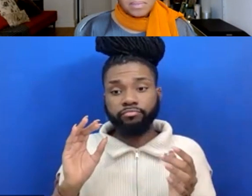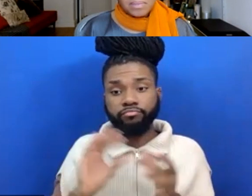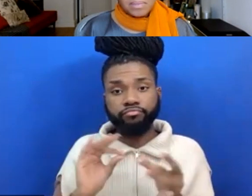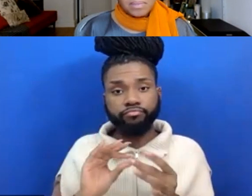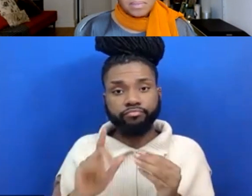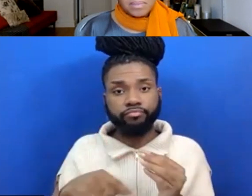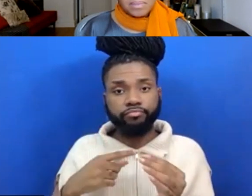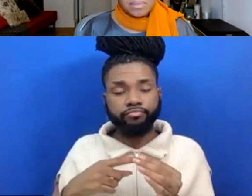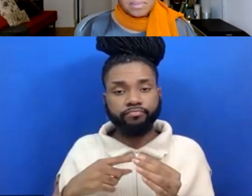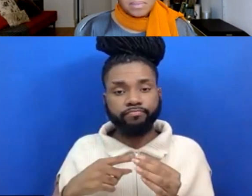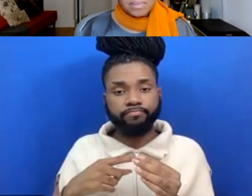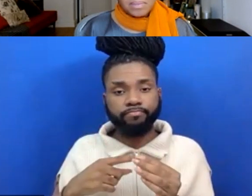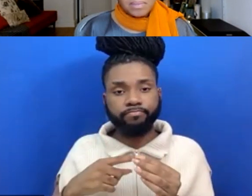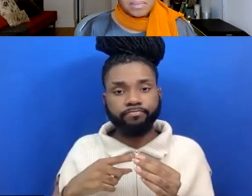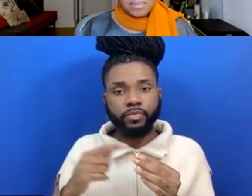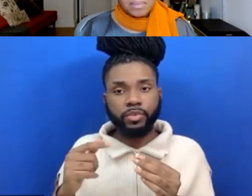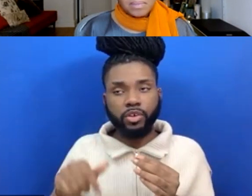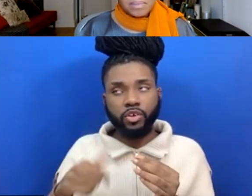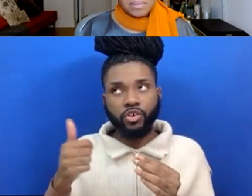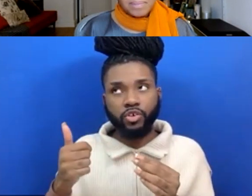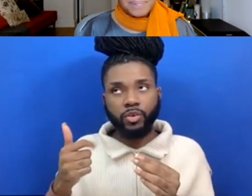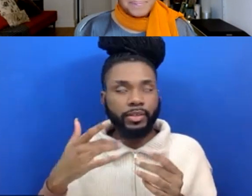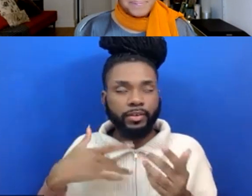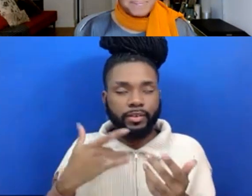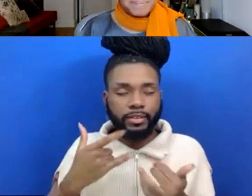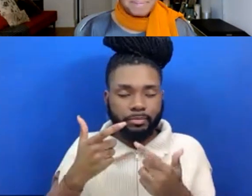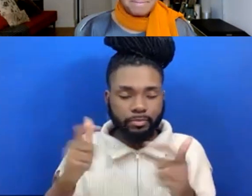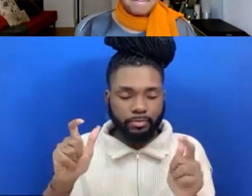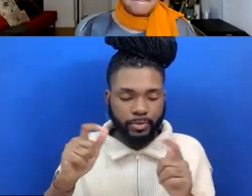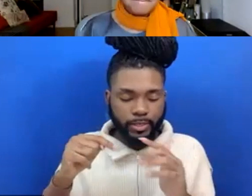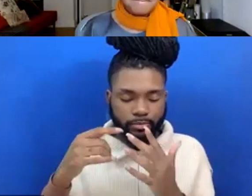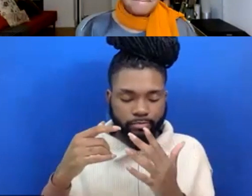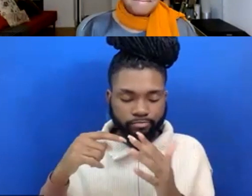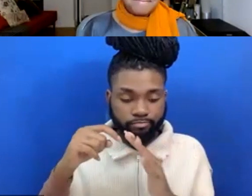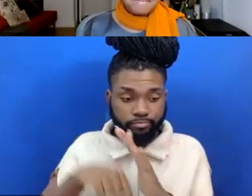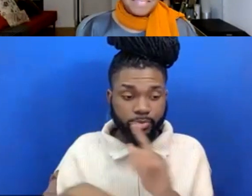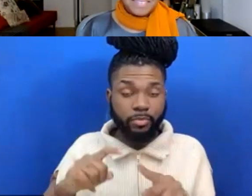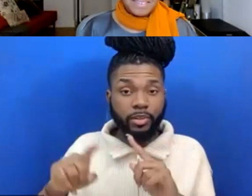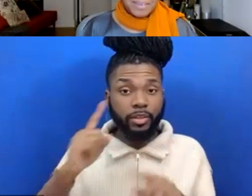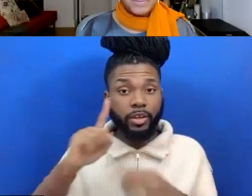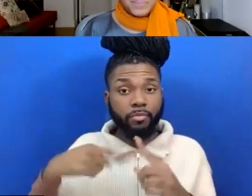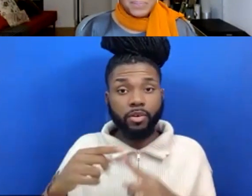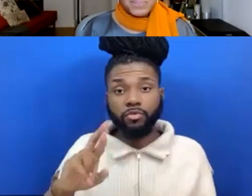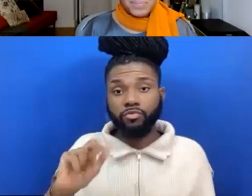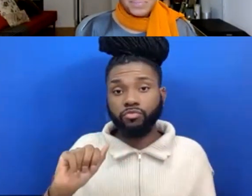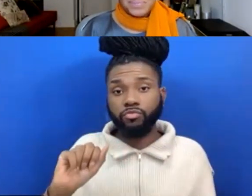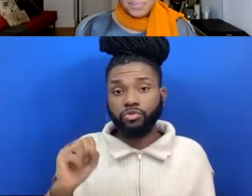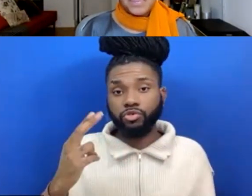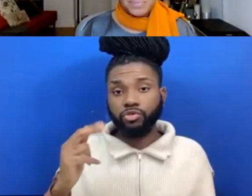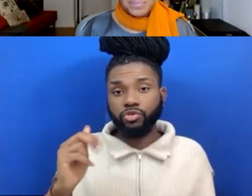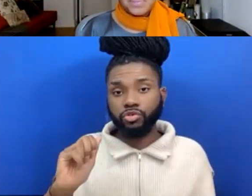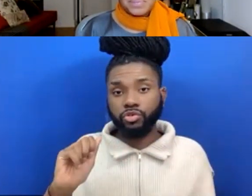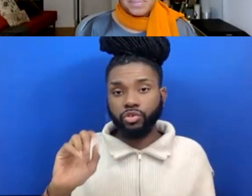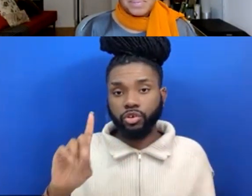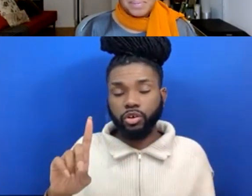other, yeah, this is a big can of worms, but the other artist I think about a lot right now is Rashad Newsom, whose work I've been very kind of close